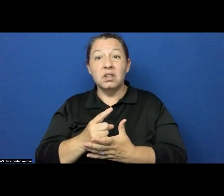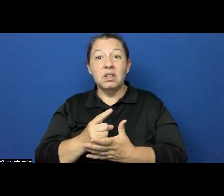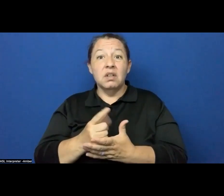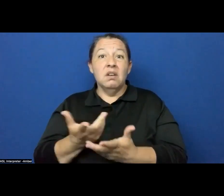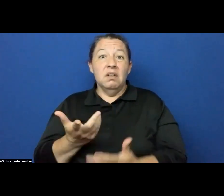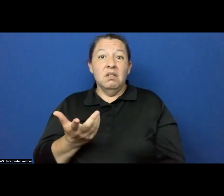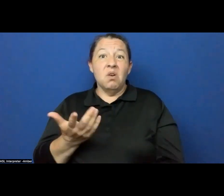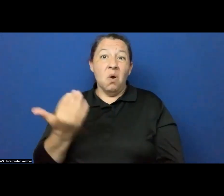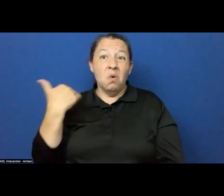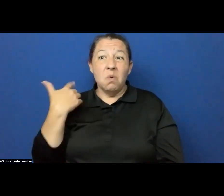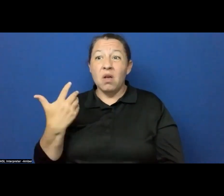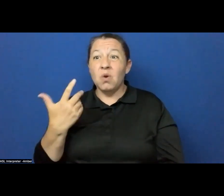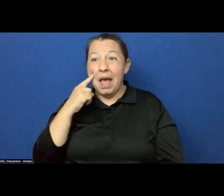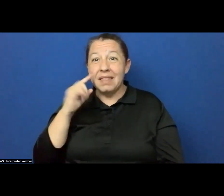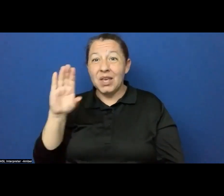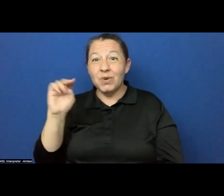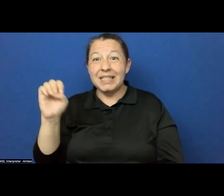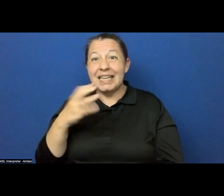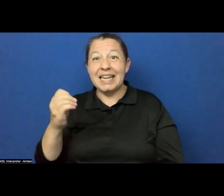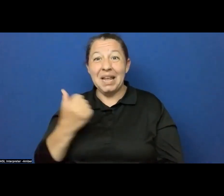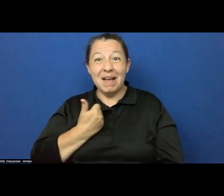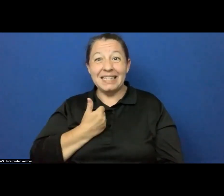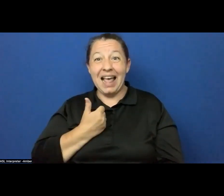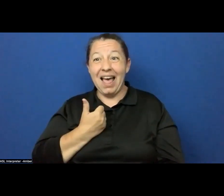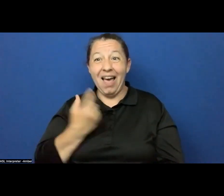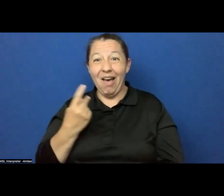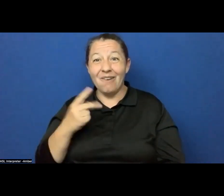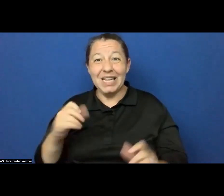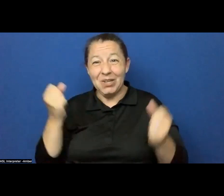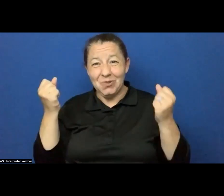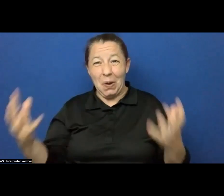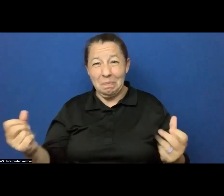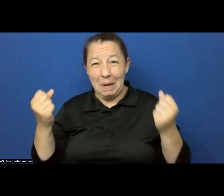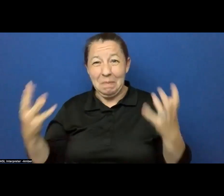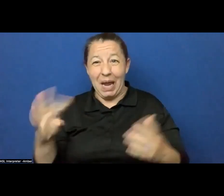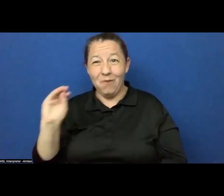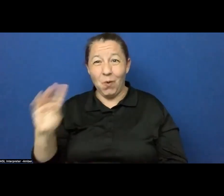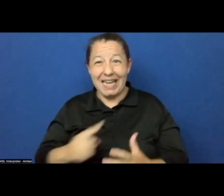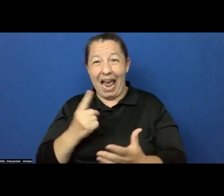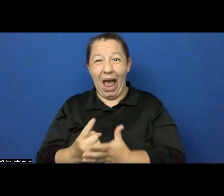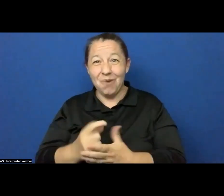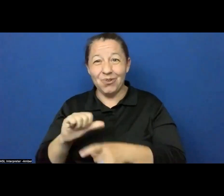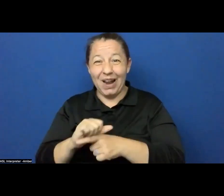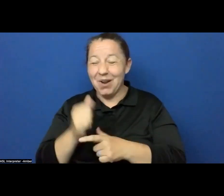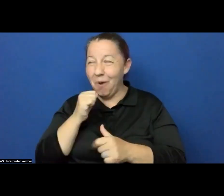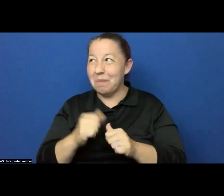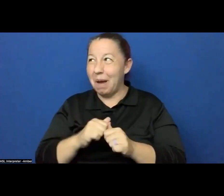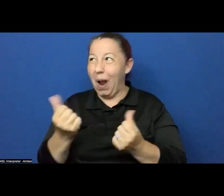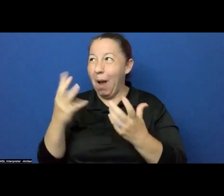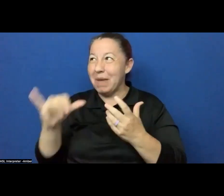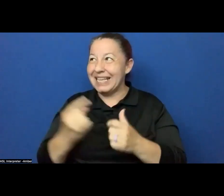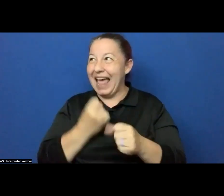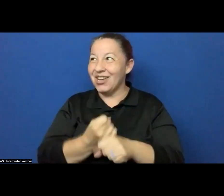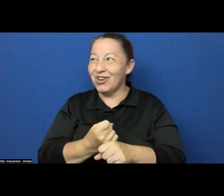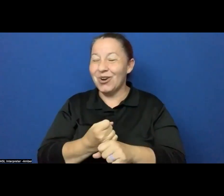think Christina and myself did like too many 40 hours. I don't remember how many in that year, but